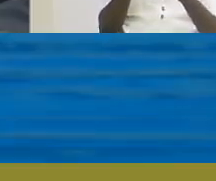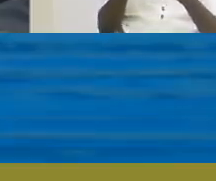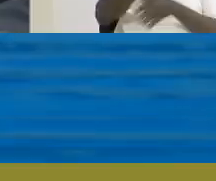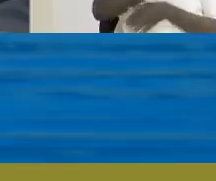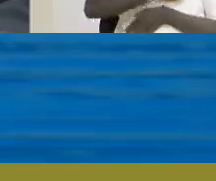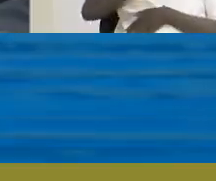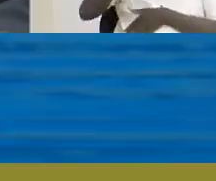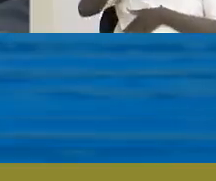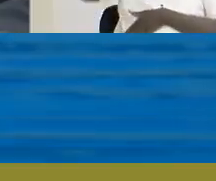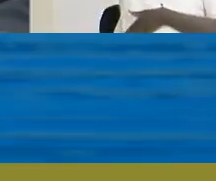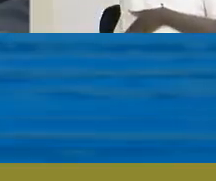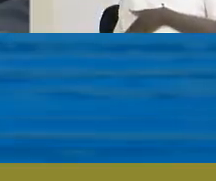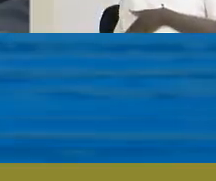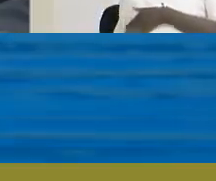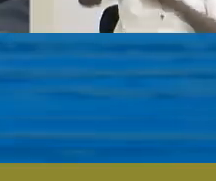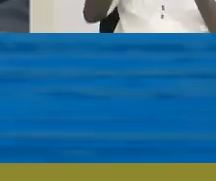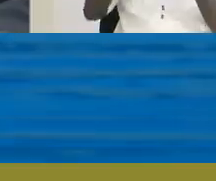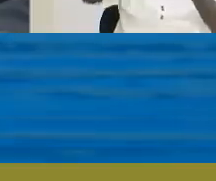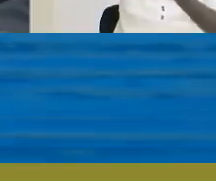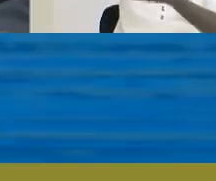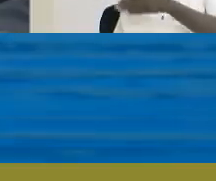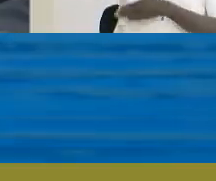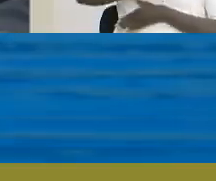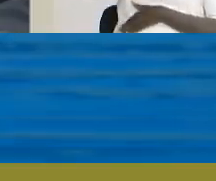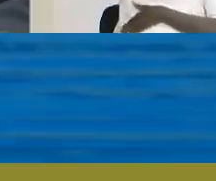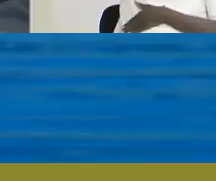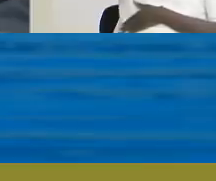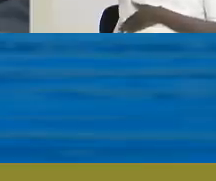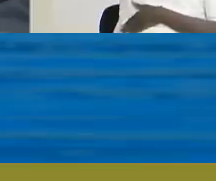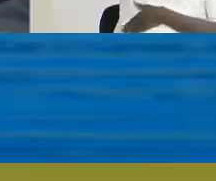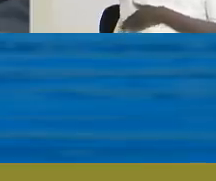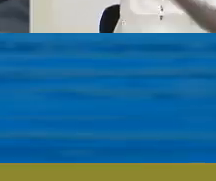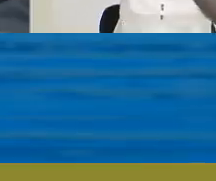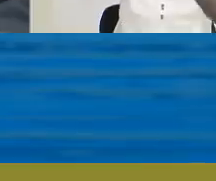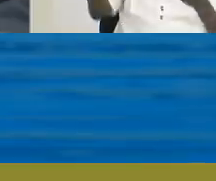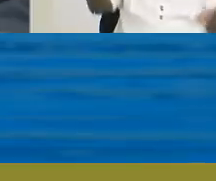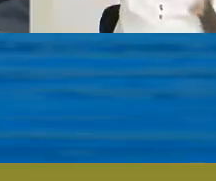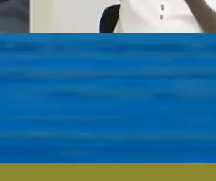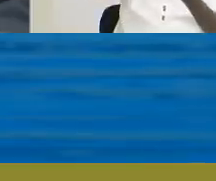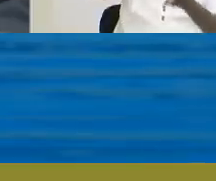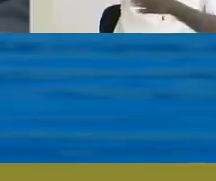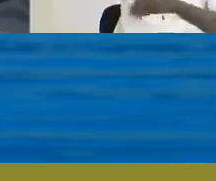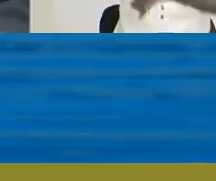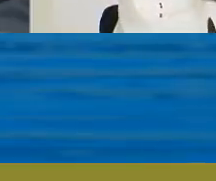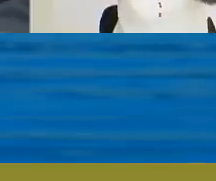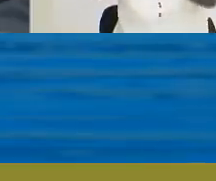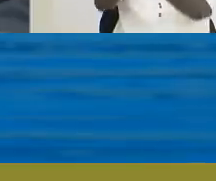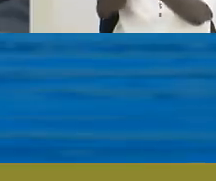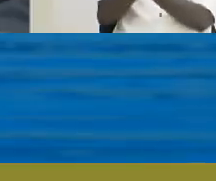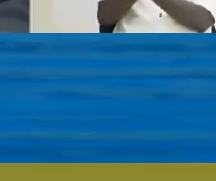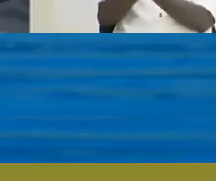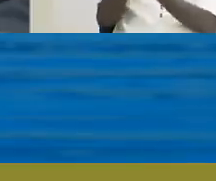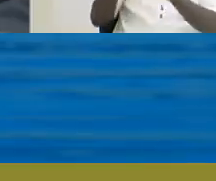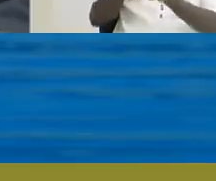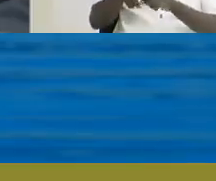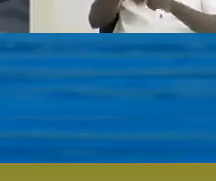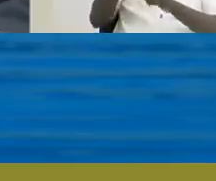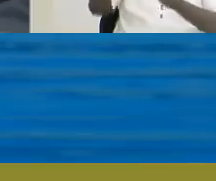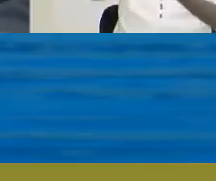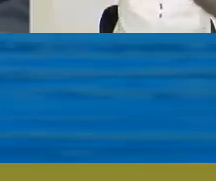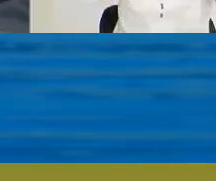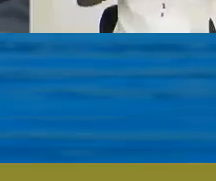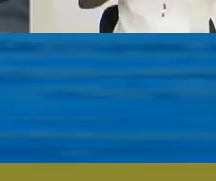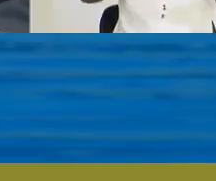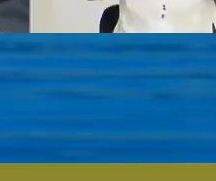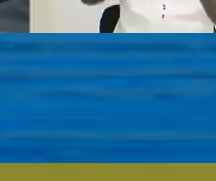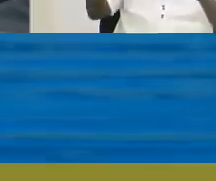tells your family that he's going to come and arrest a key with a truckload of soldiers,